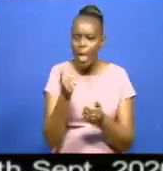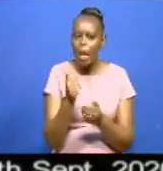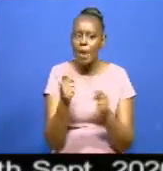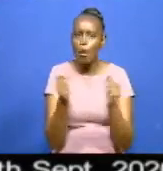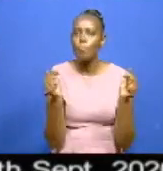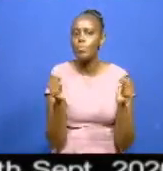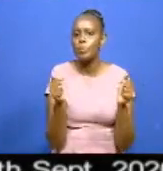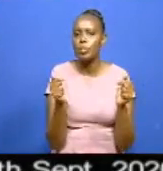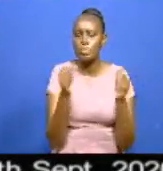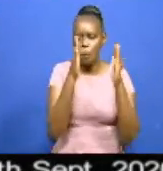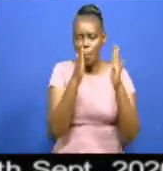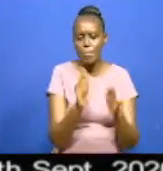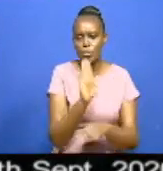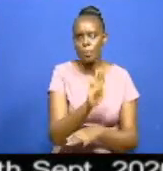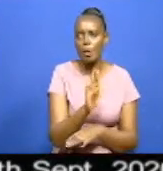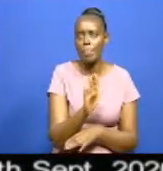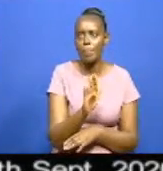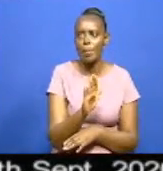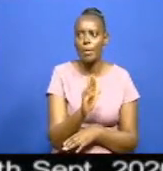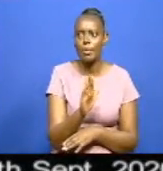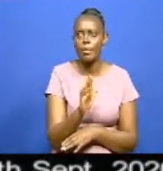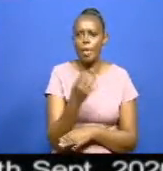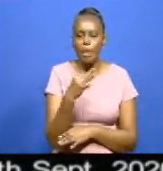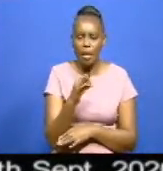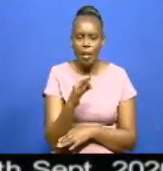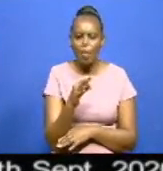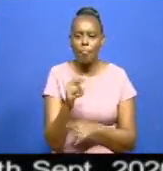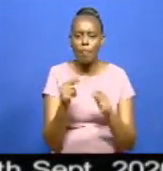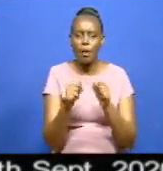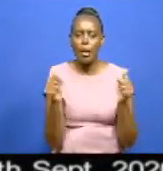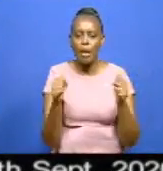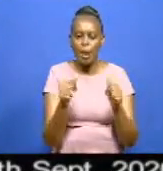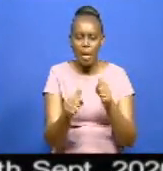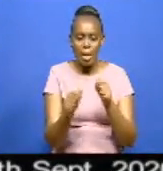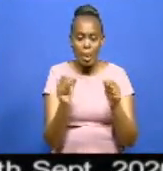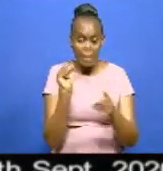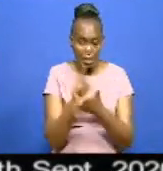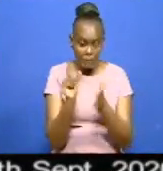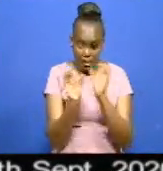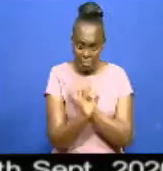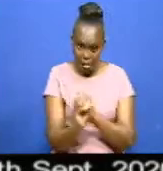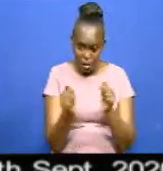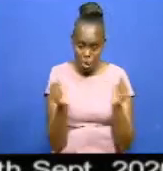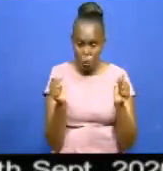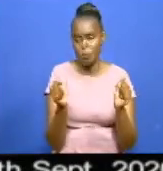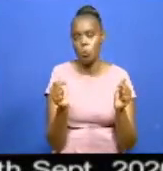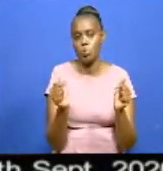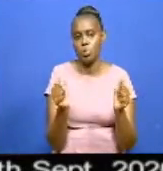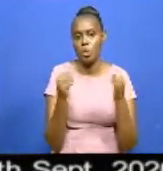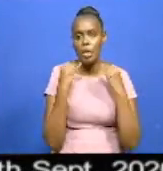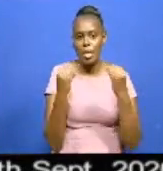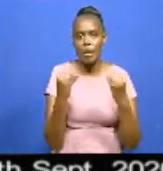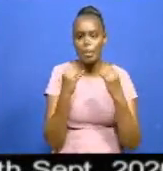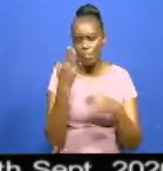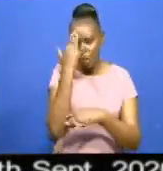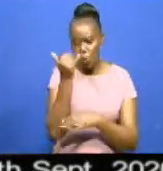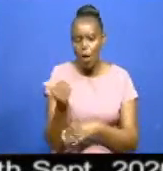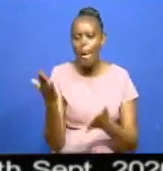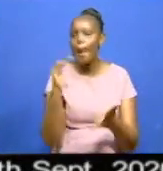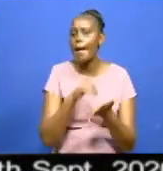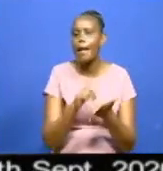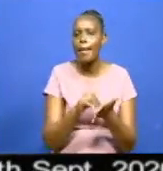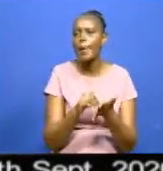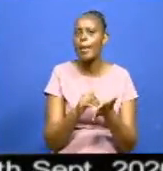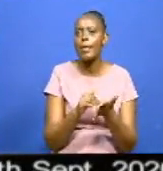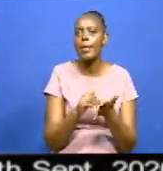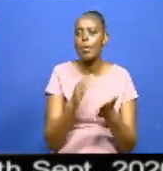objection to this person, Mr. Speaker. So, Mr. Speaker, if they did not reject any objection to his interview, why, Mr. Speaker, can't